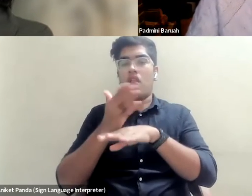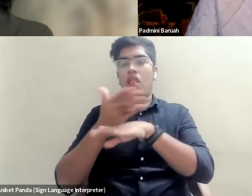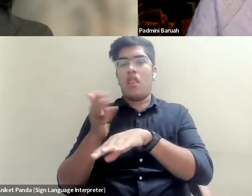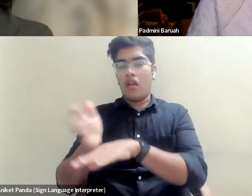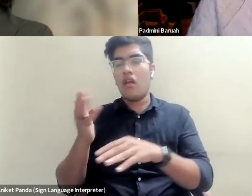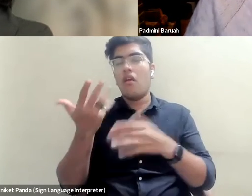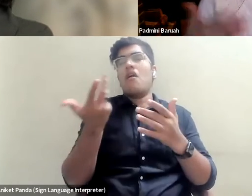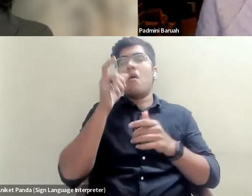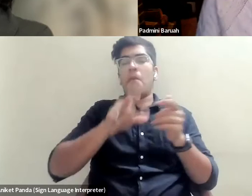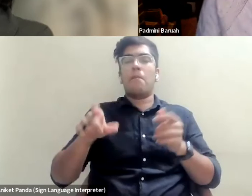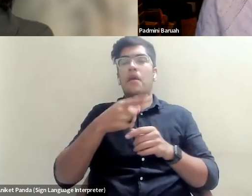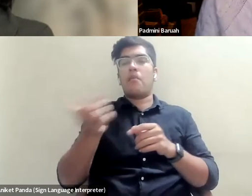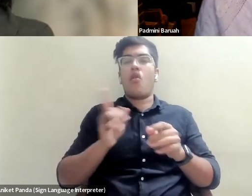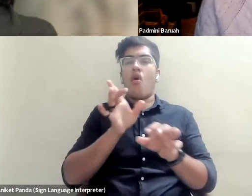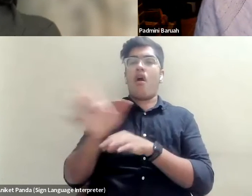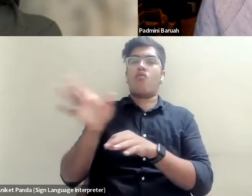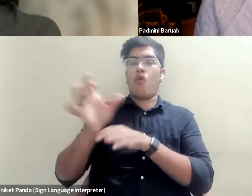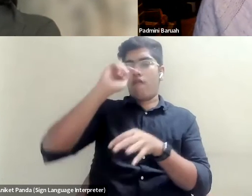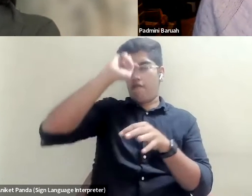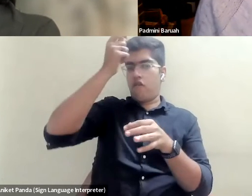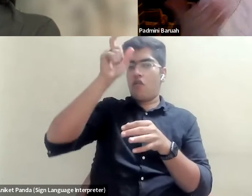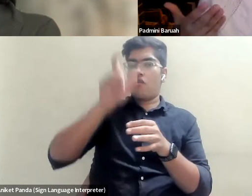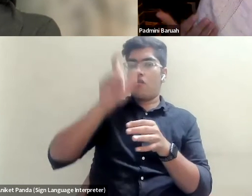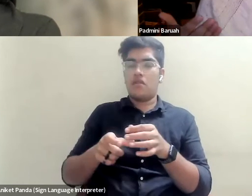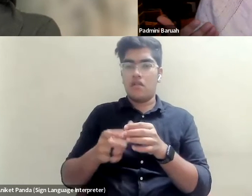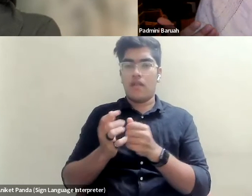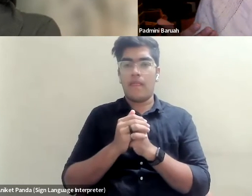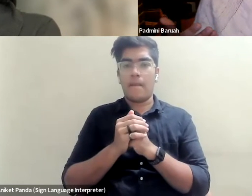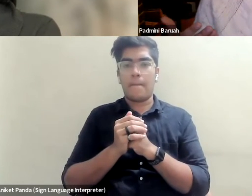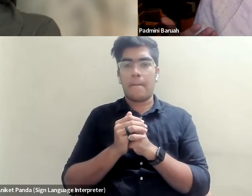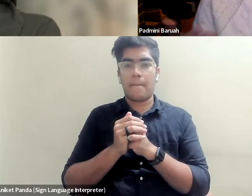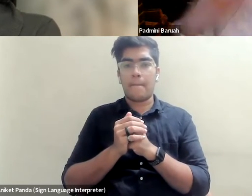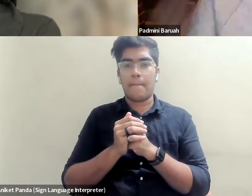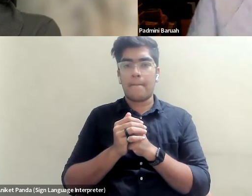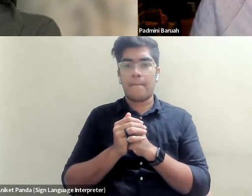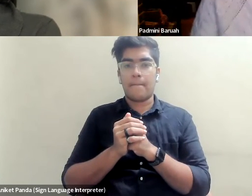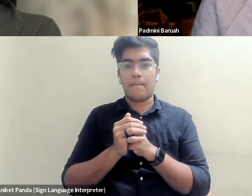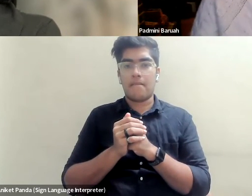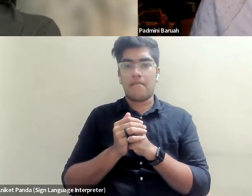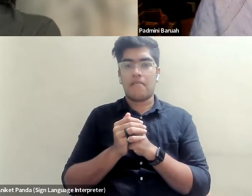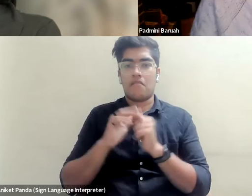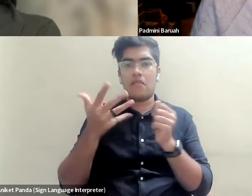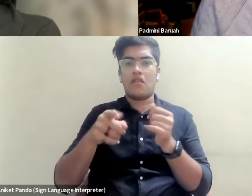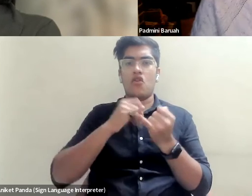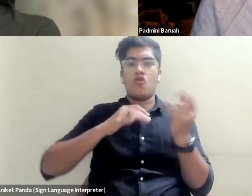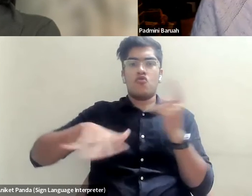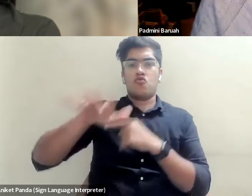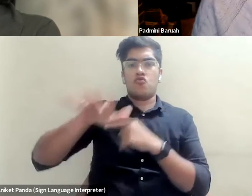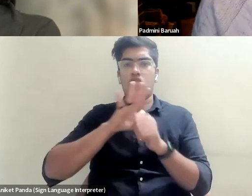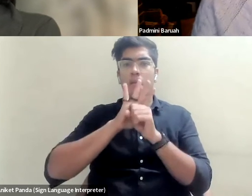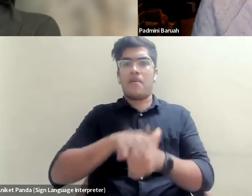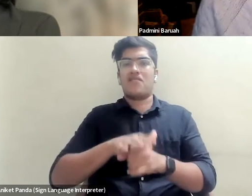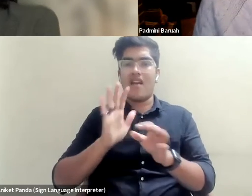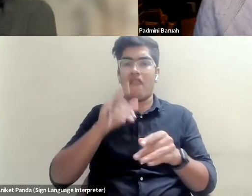foreigners. Because, I mean, think about the amount of just social pressure there might be to